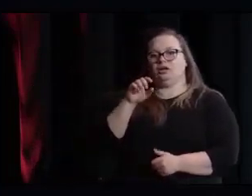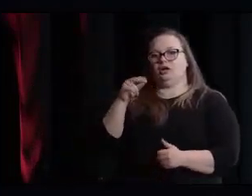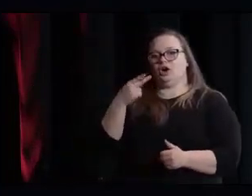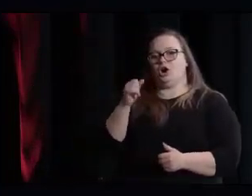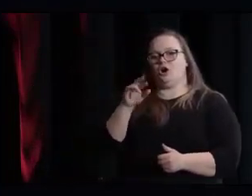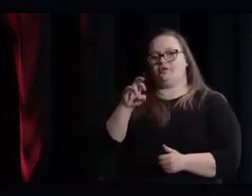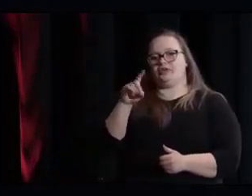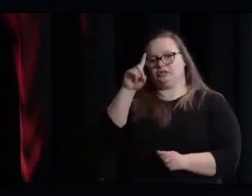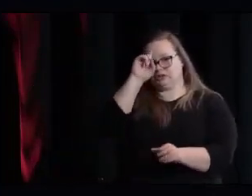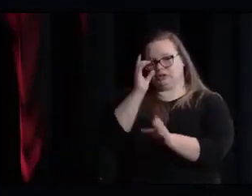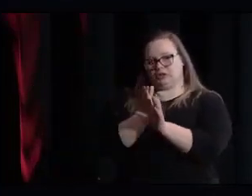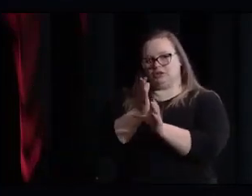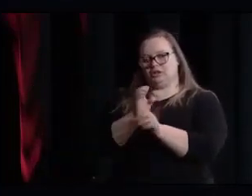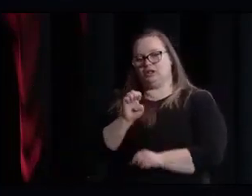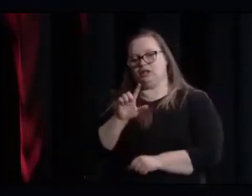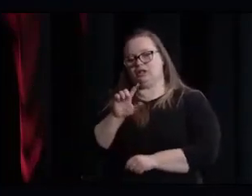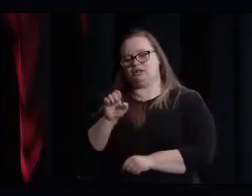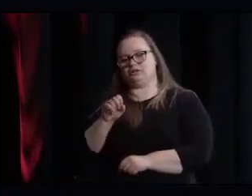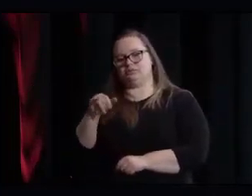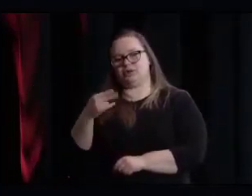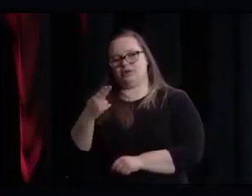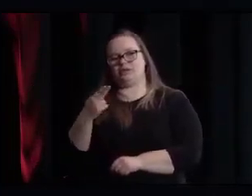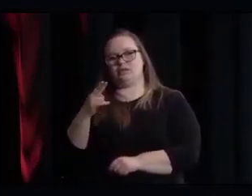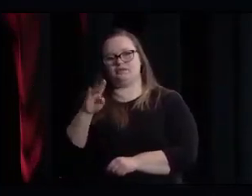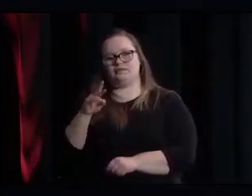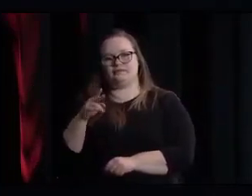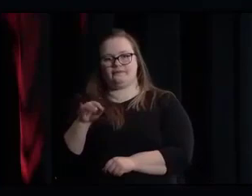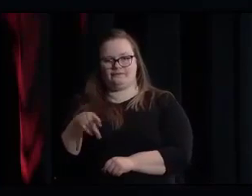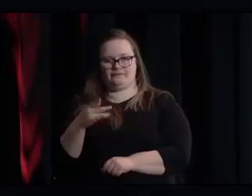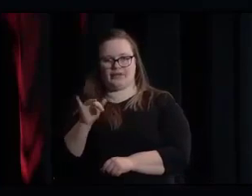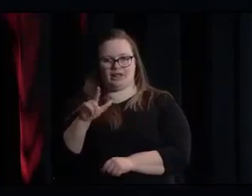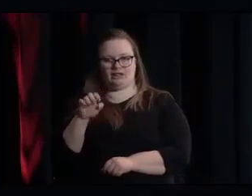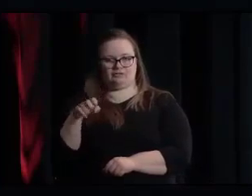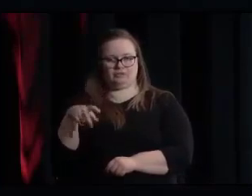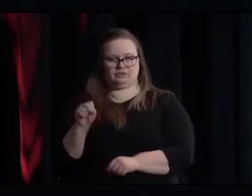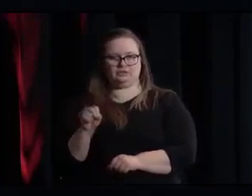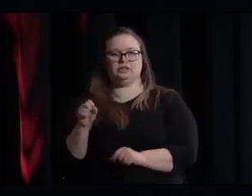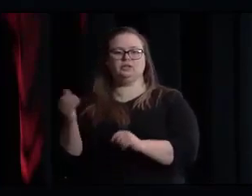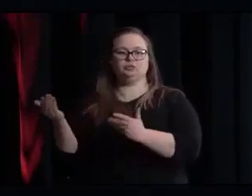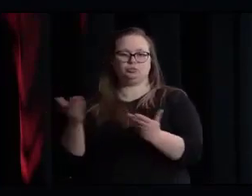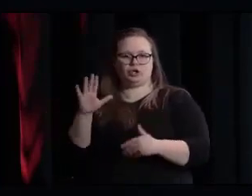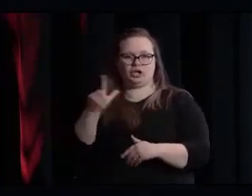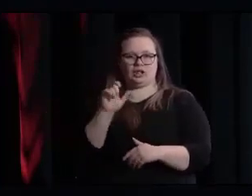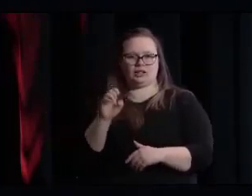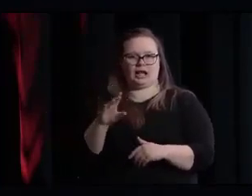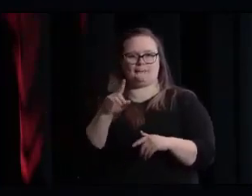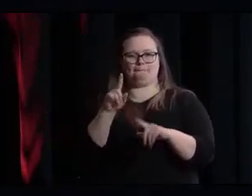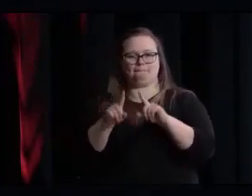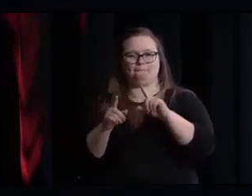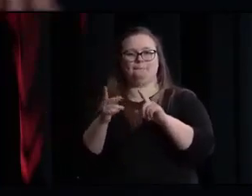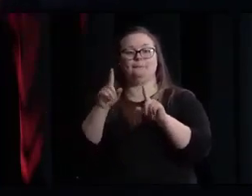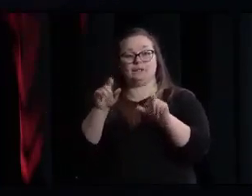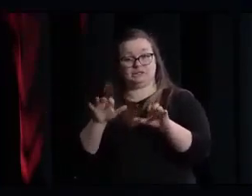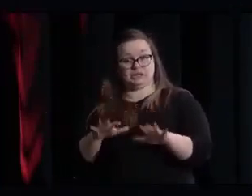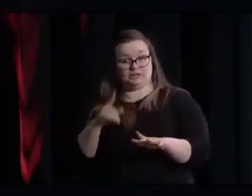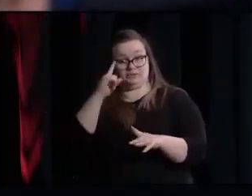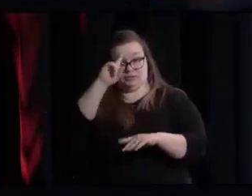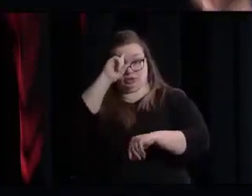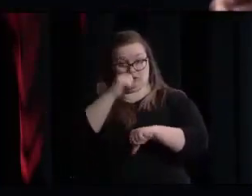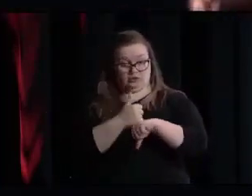brought people into her lab and they filled out questionnaires to gauge their explicit bias levels, and then they took a test to gauge